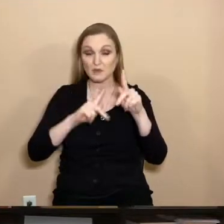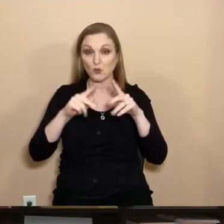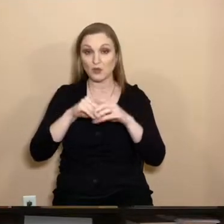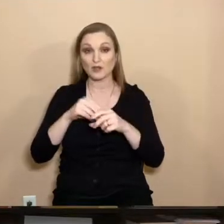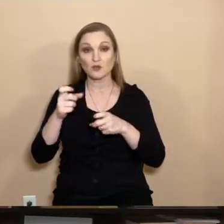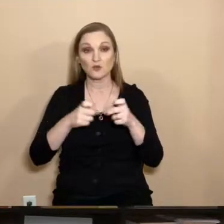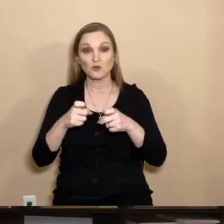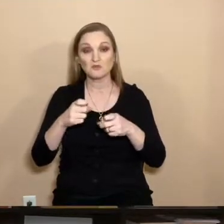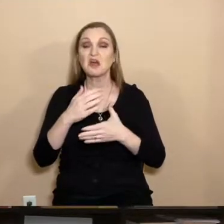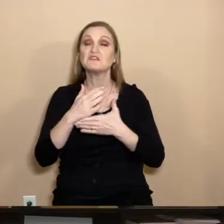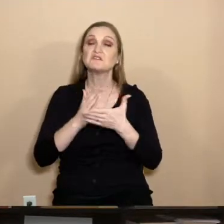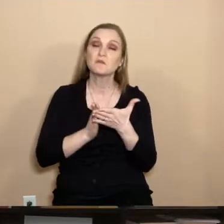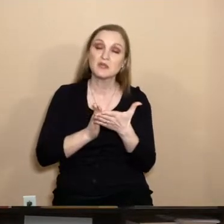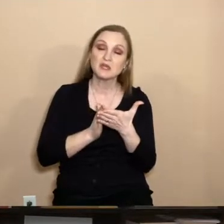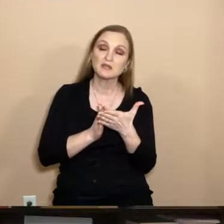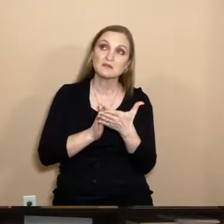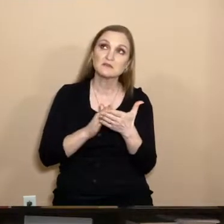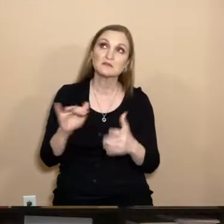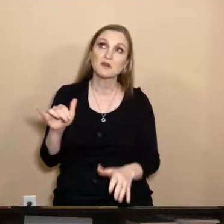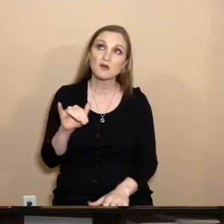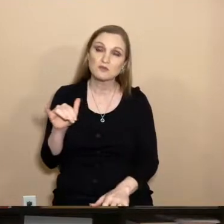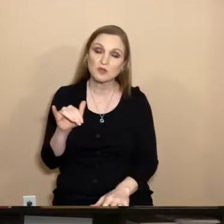of this is also that,